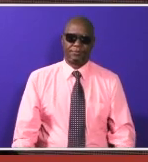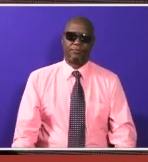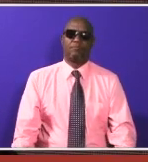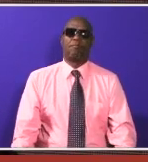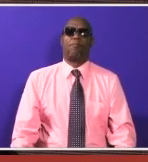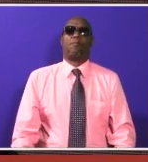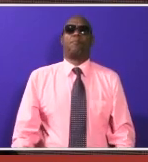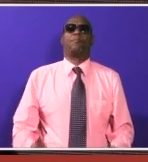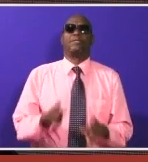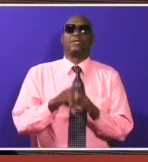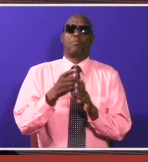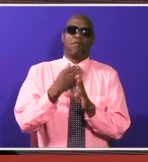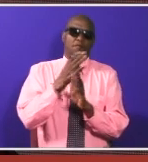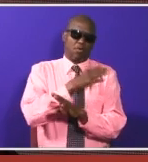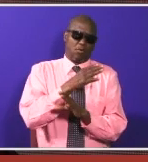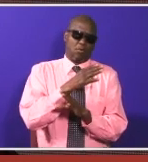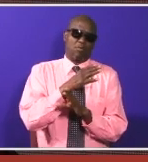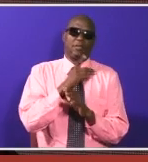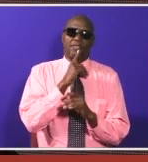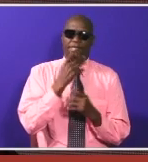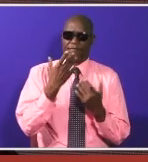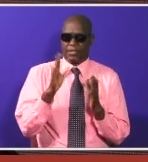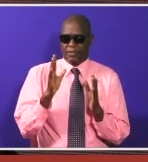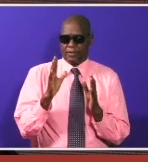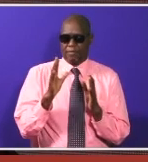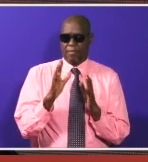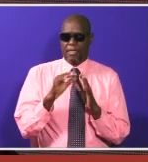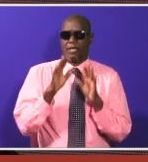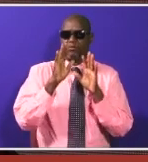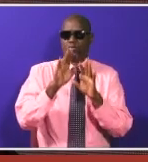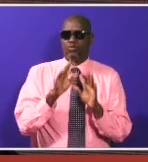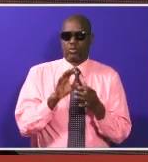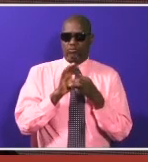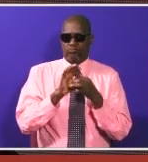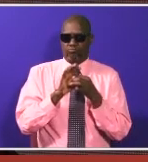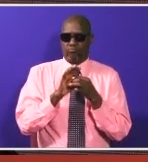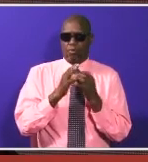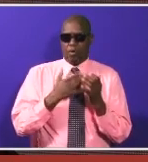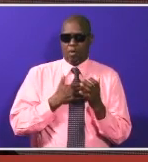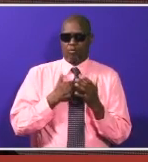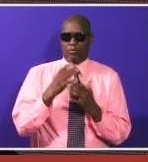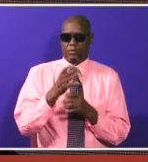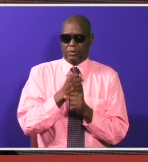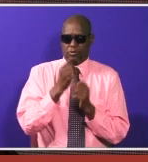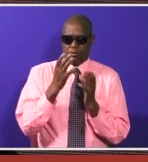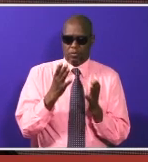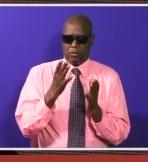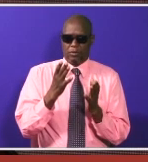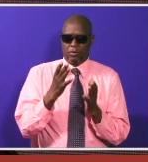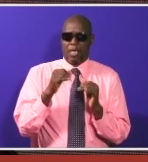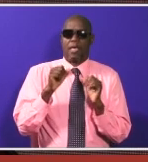Ali mentioned, it is very important to be able to link up with our stakeholders and to be able to